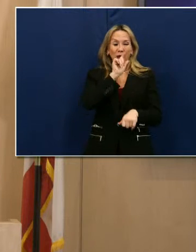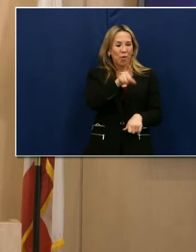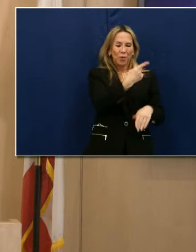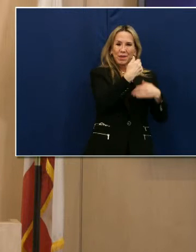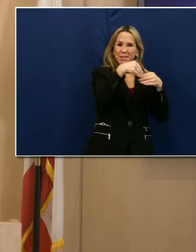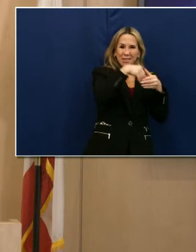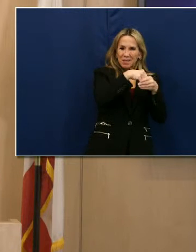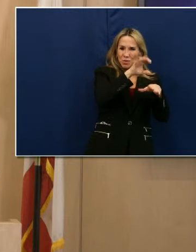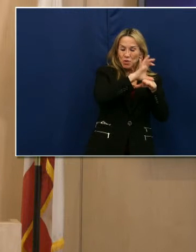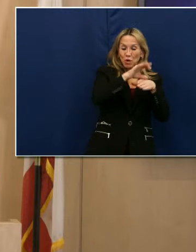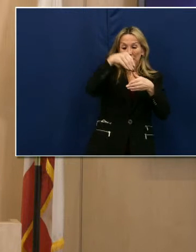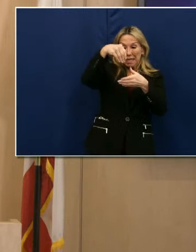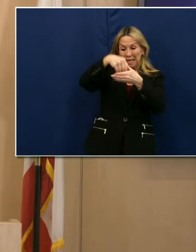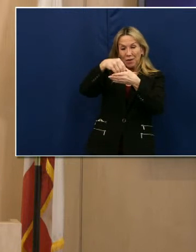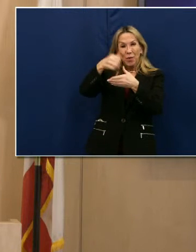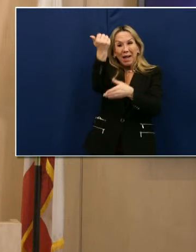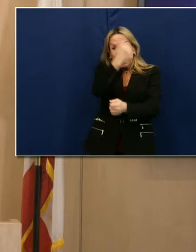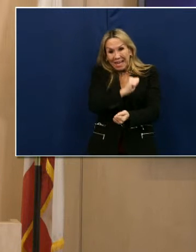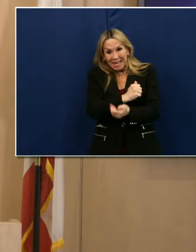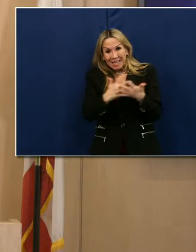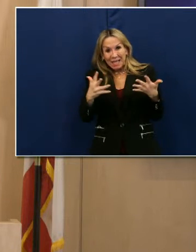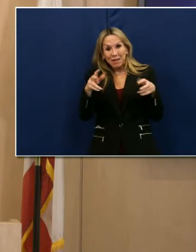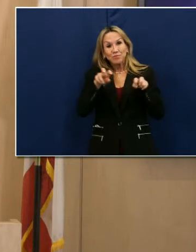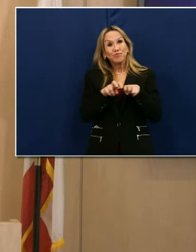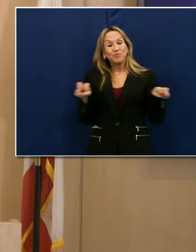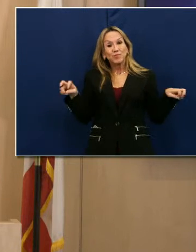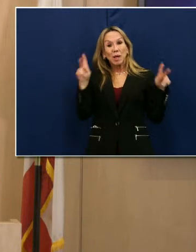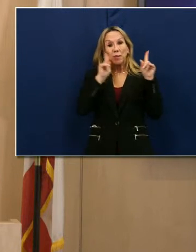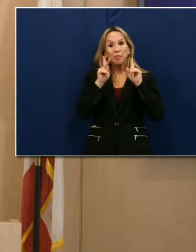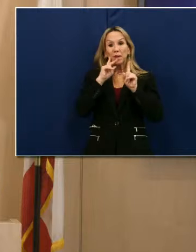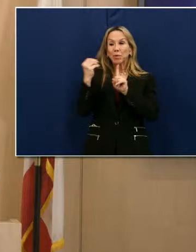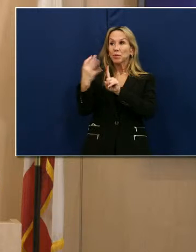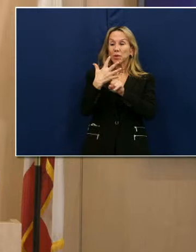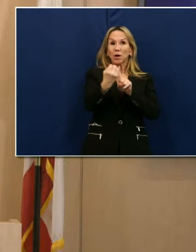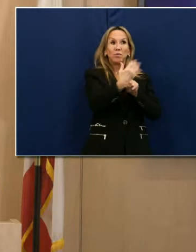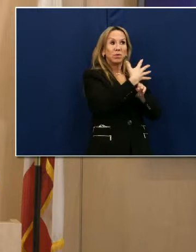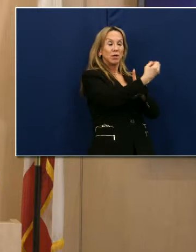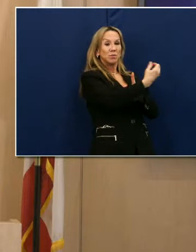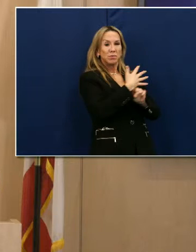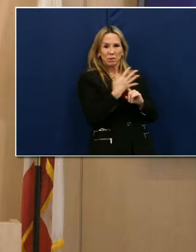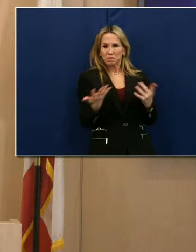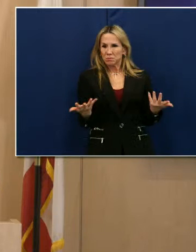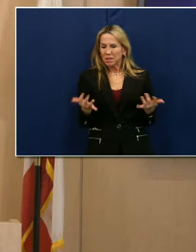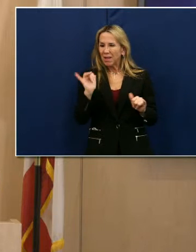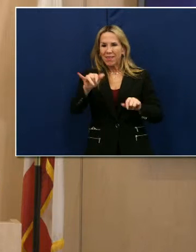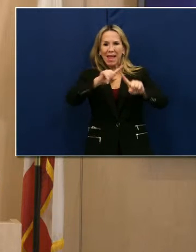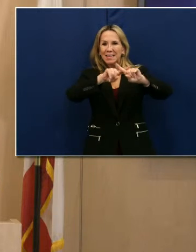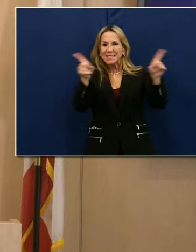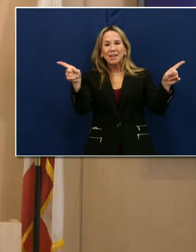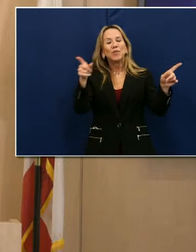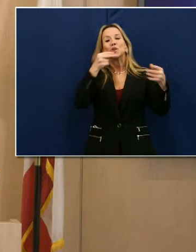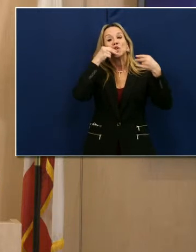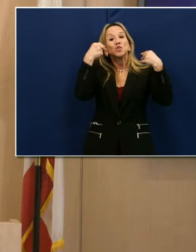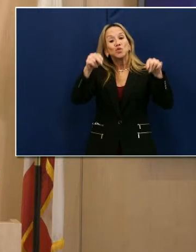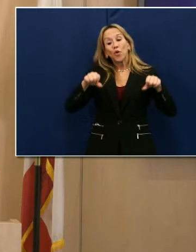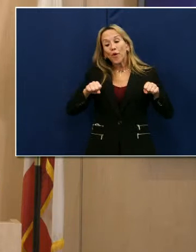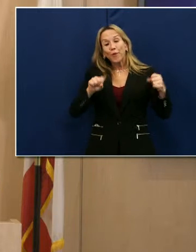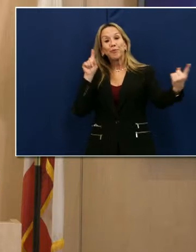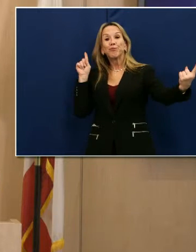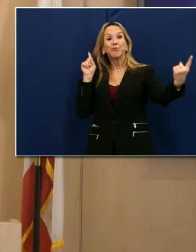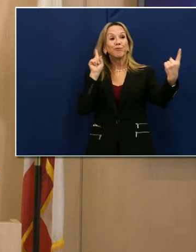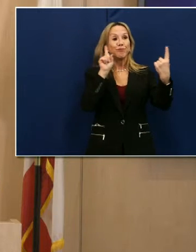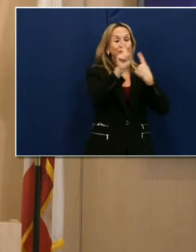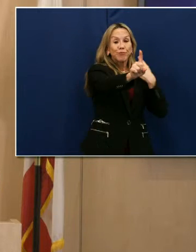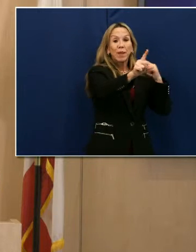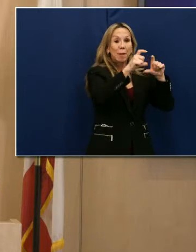anything where people are exposed to one another for long periods of time. There is a difference between passing someone in the aisle in a grocery store with both of you wearing a